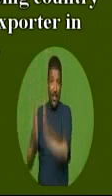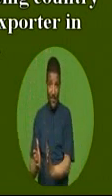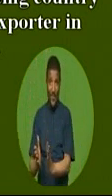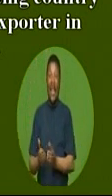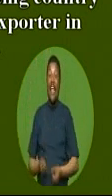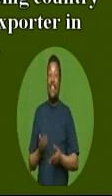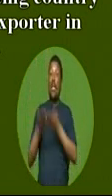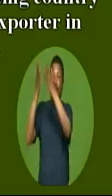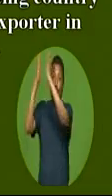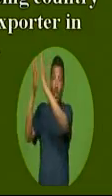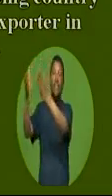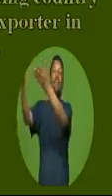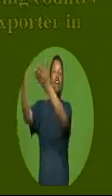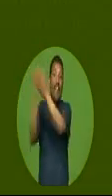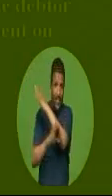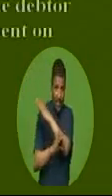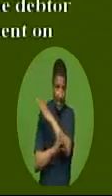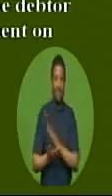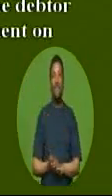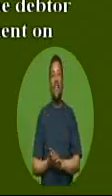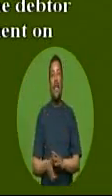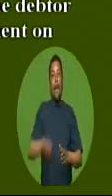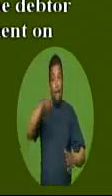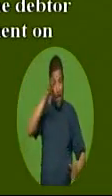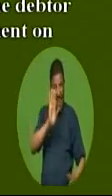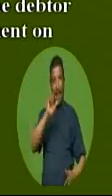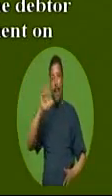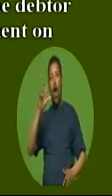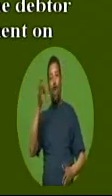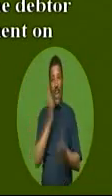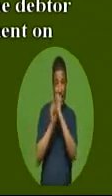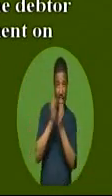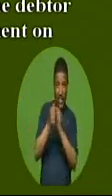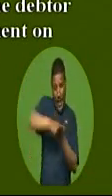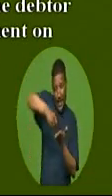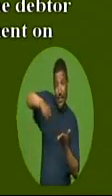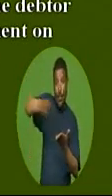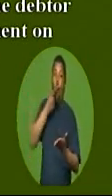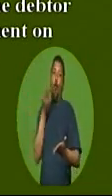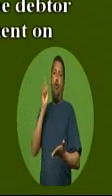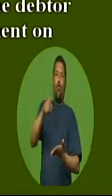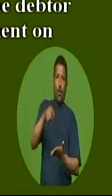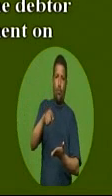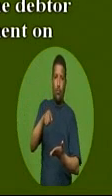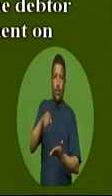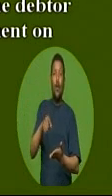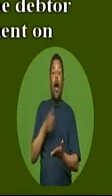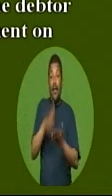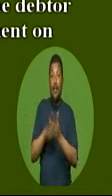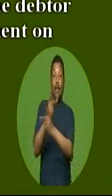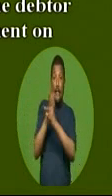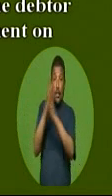the exporting country. Bill of exchange is a written order addressed by a